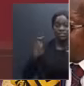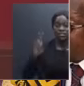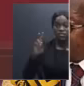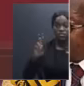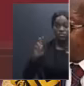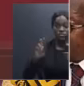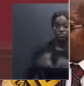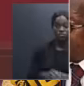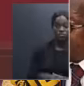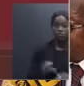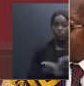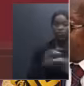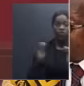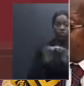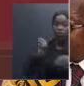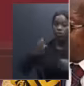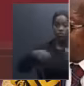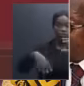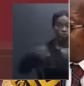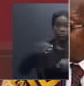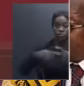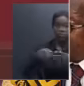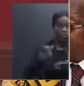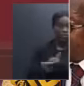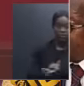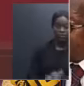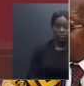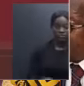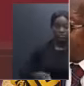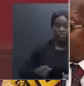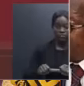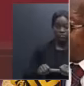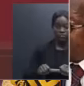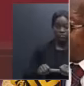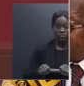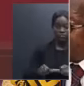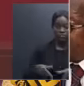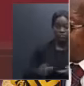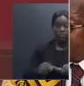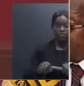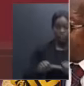No more comments on this matter. Let's move on.